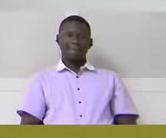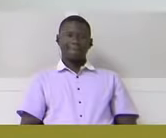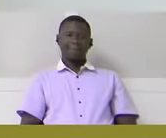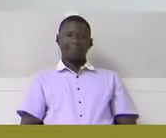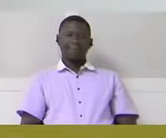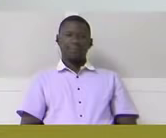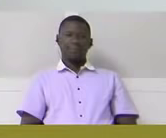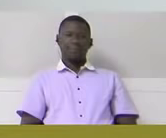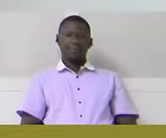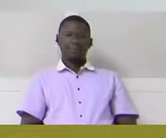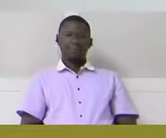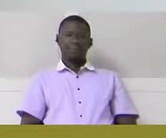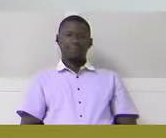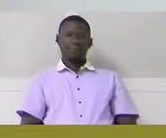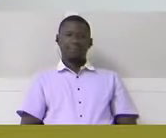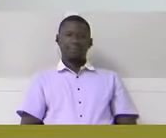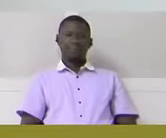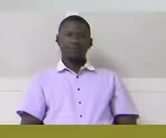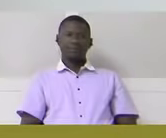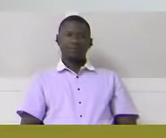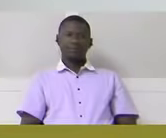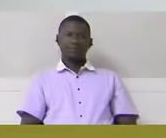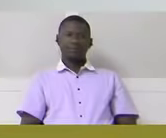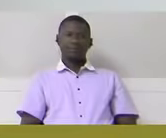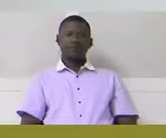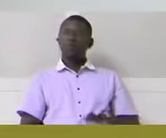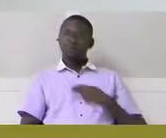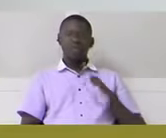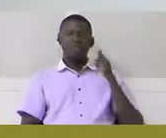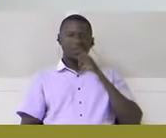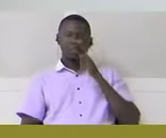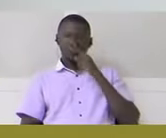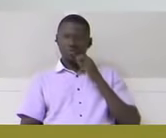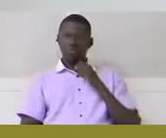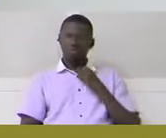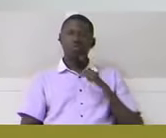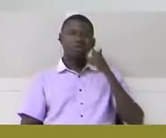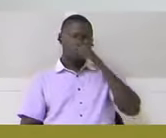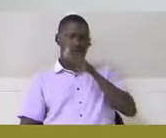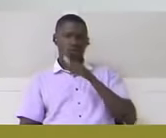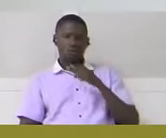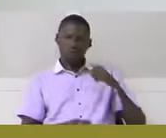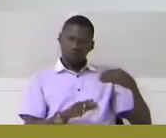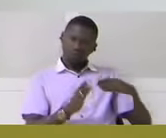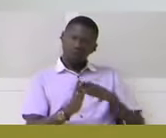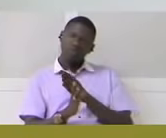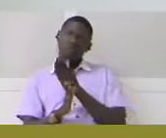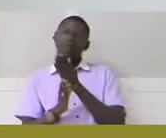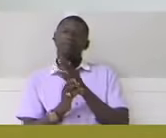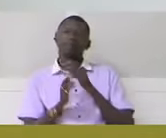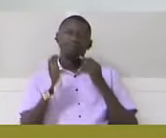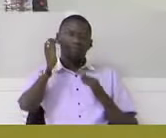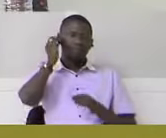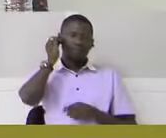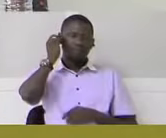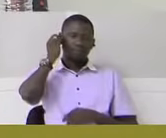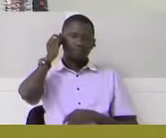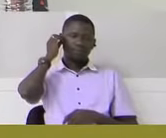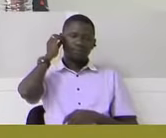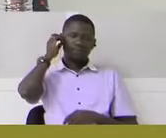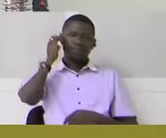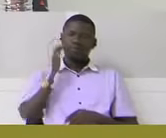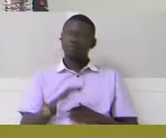we were able to survive this situation. Nga katale purung fum tangata kuwing alhalo inkono.